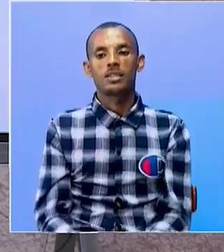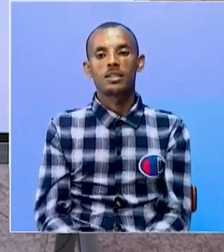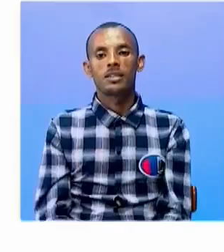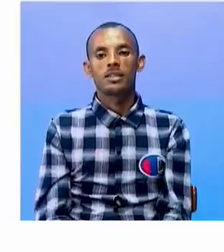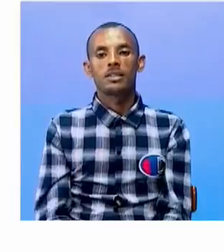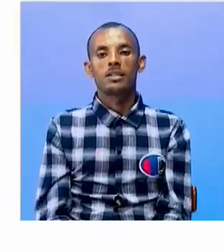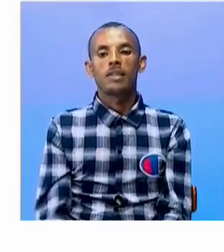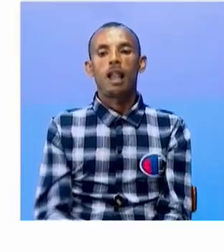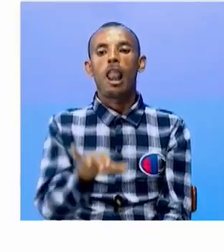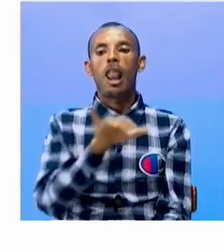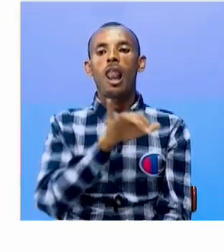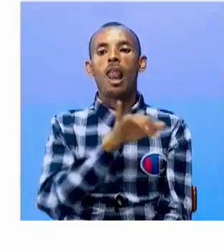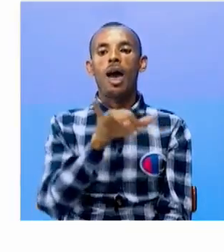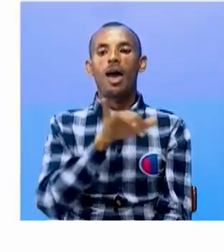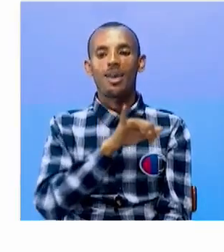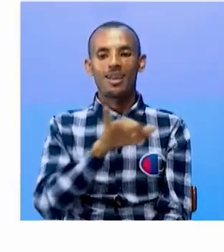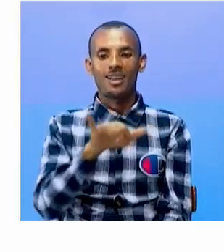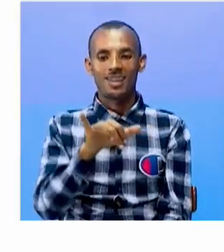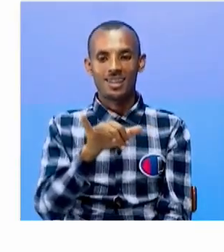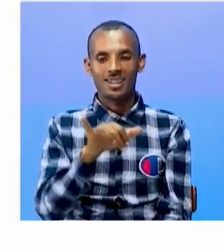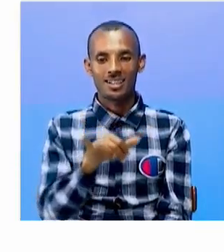Like terms.